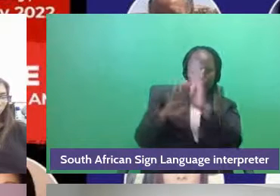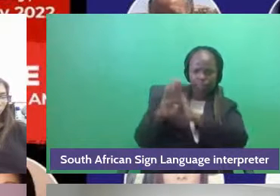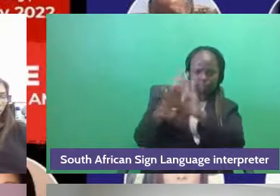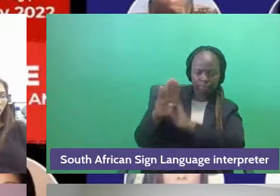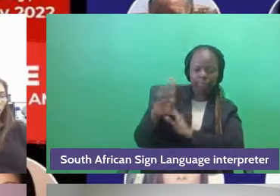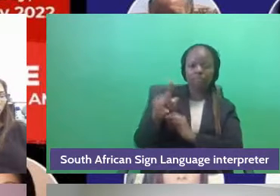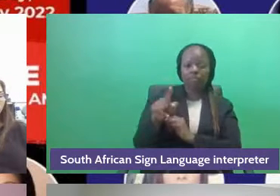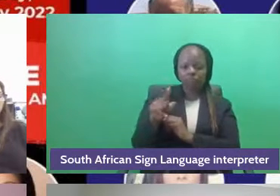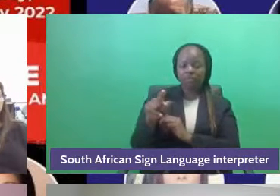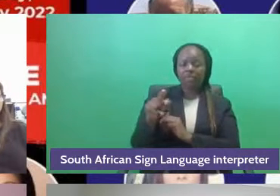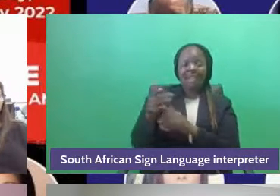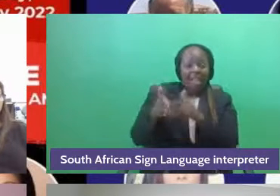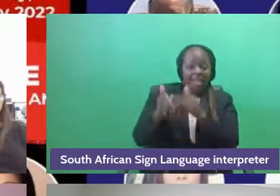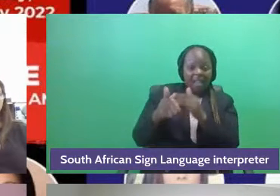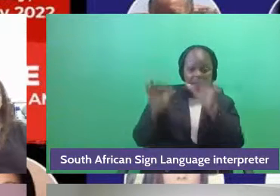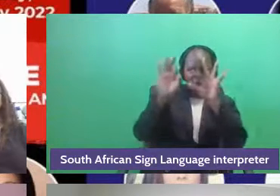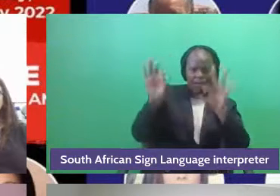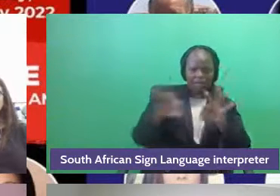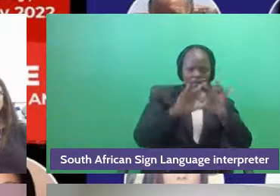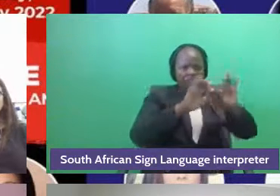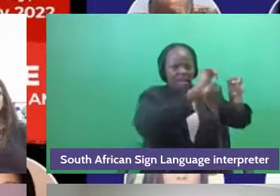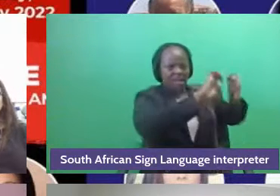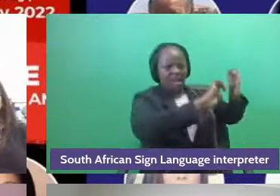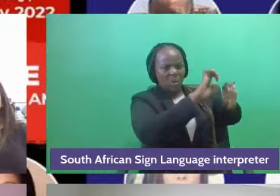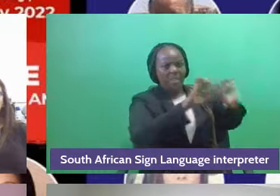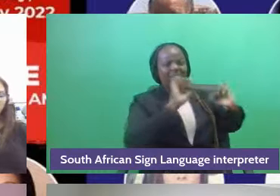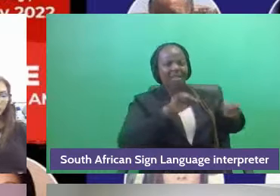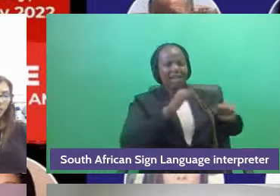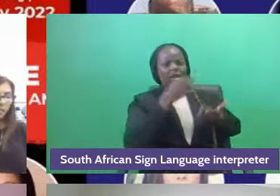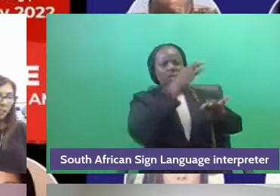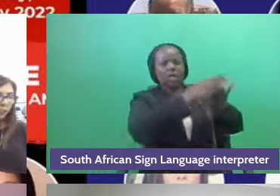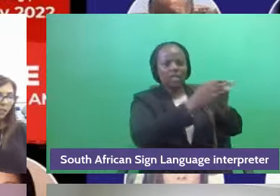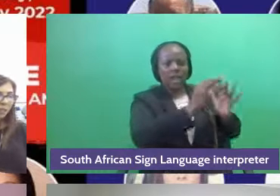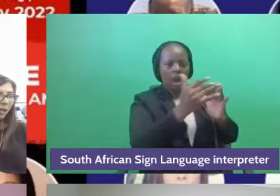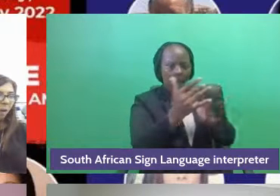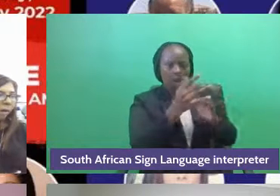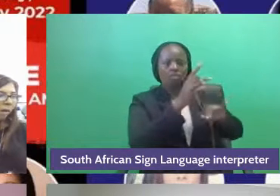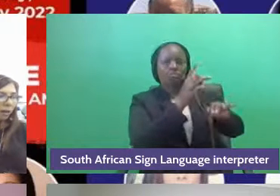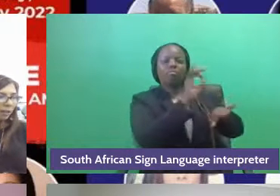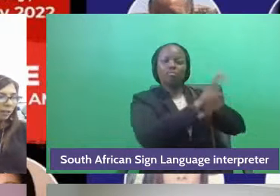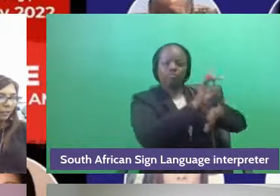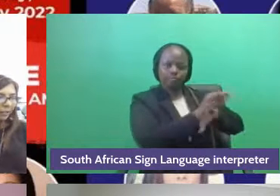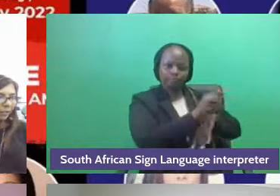evaluation form where they also have an opportunity to give suggestions and recommendations.